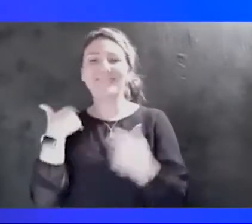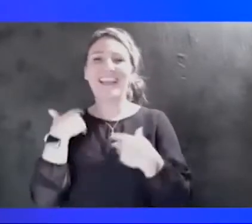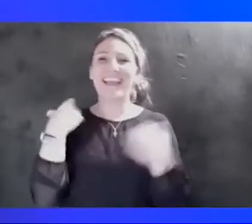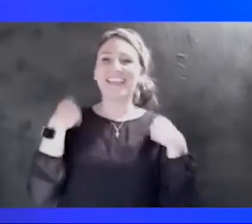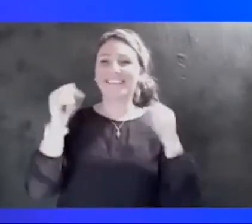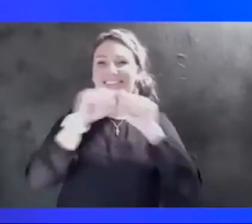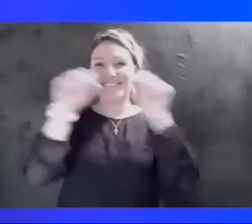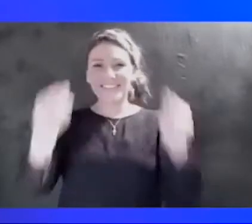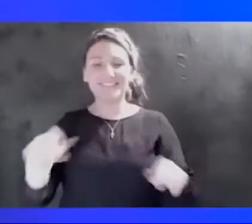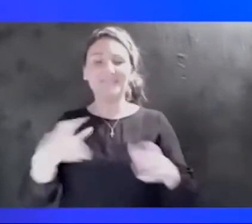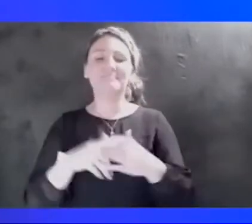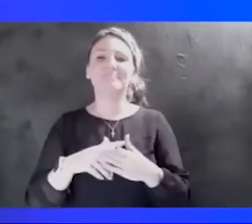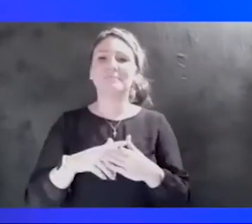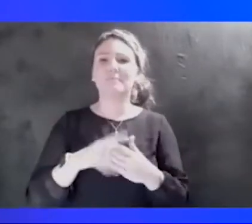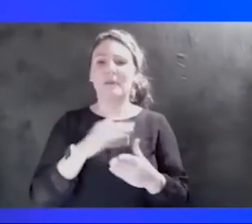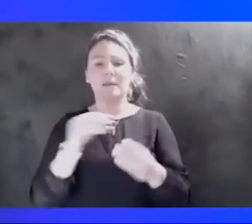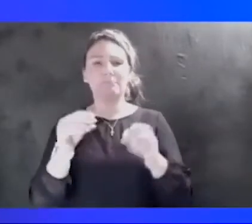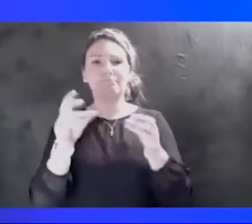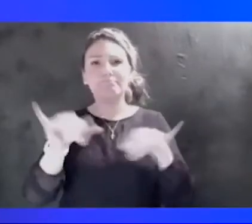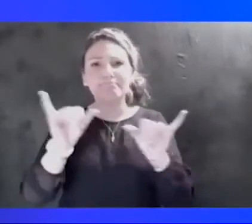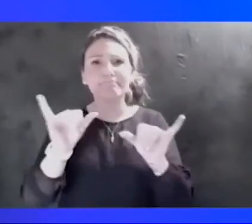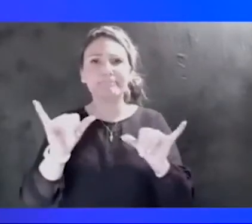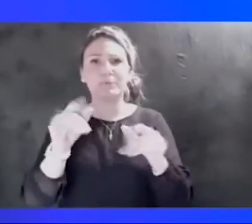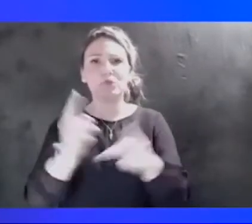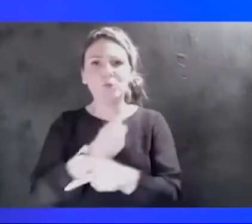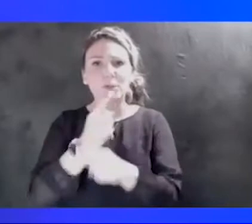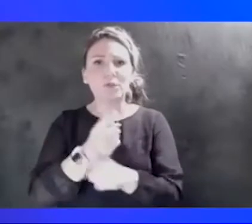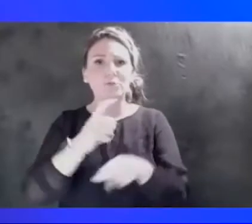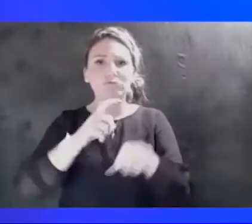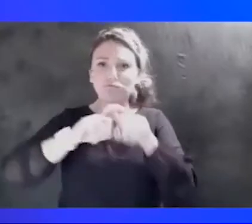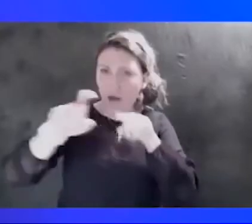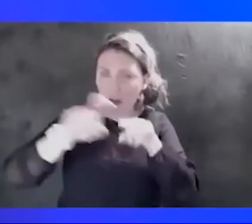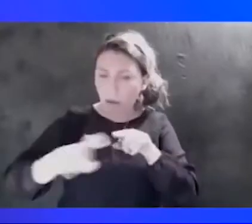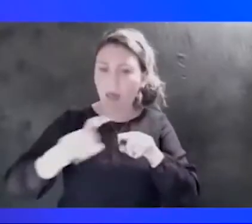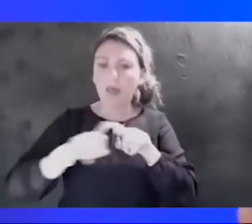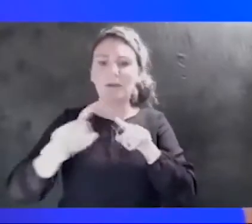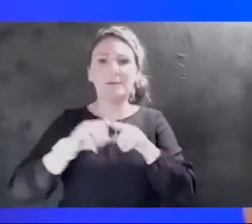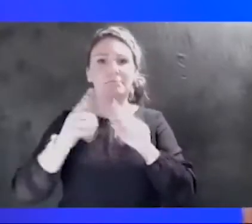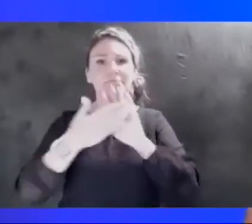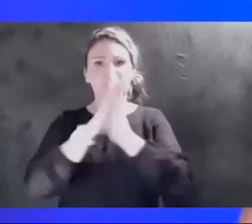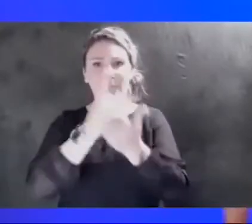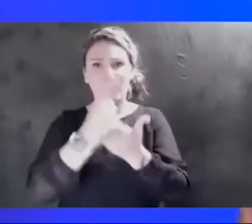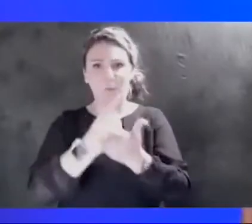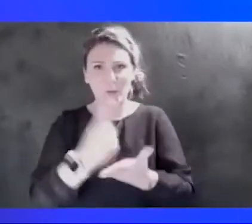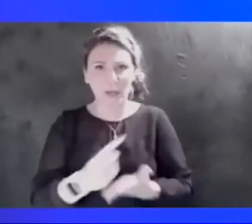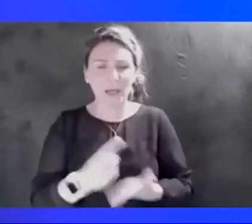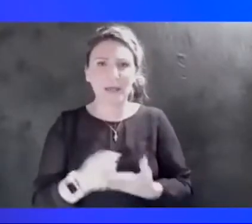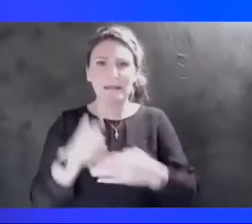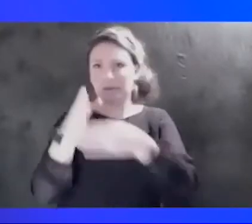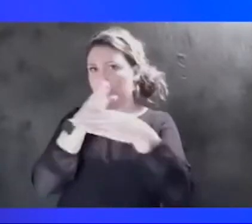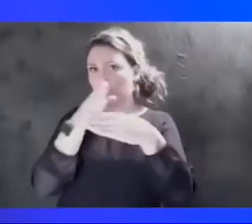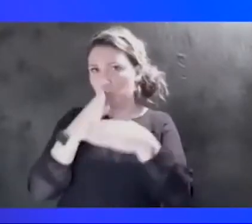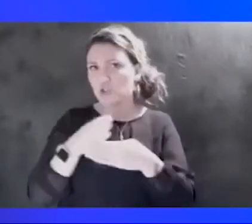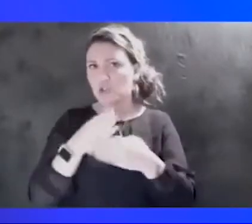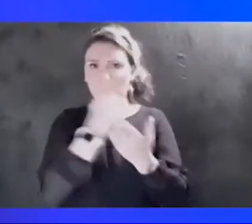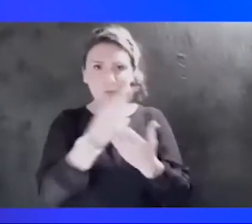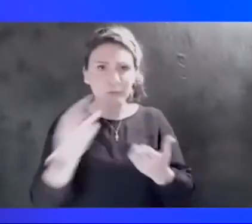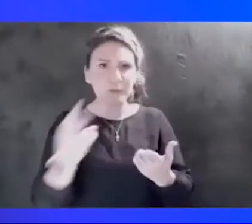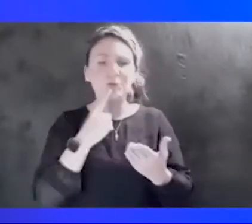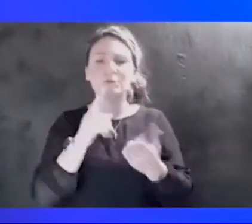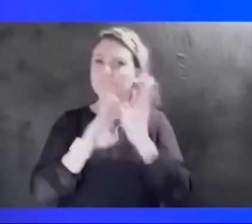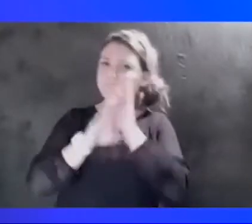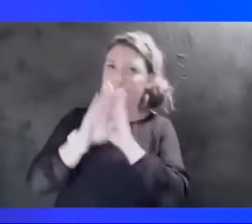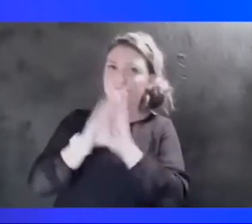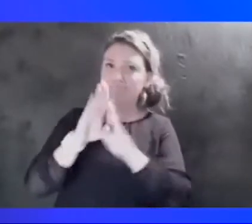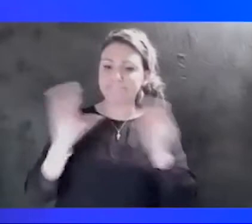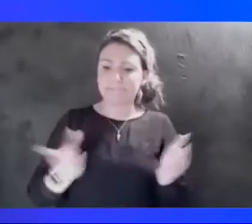a regular call that ended up becoming basically weekly to be able to kind of share some of the resources that were being developed up here at the University of